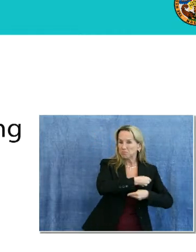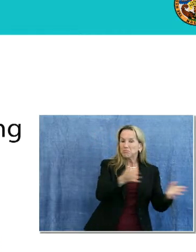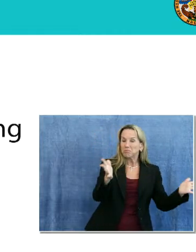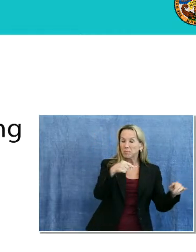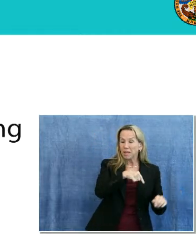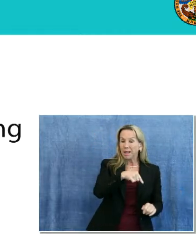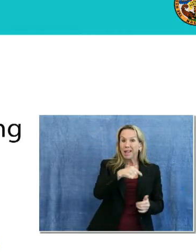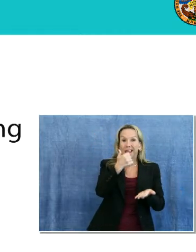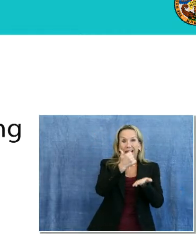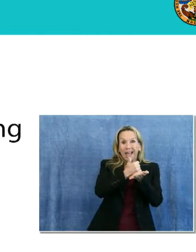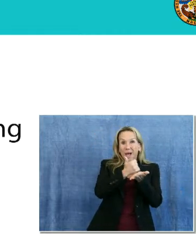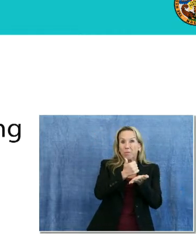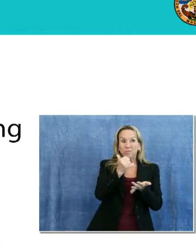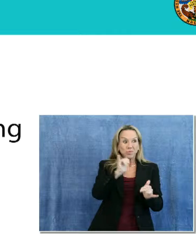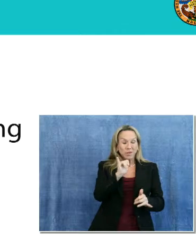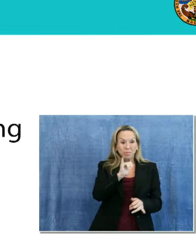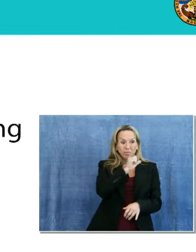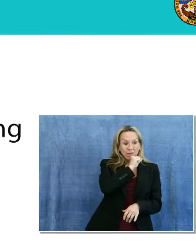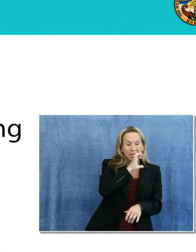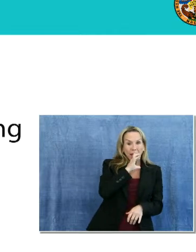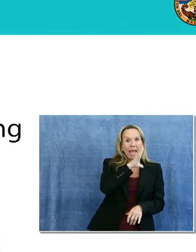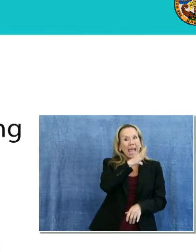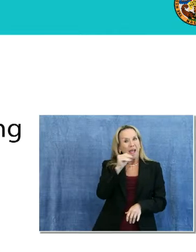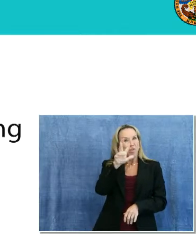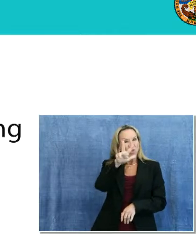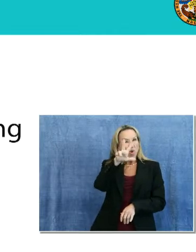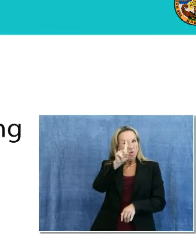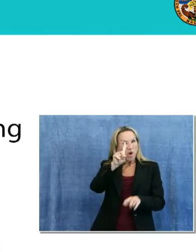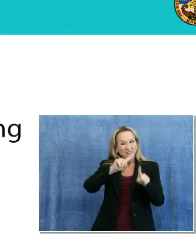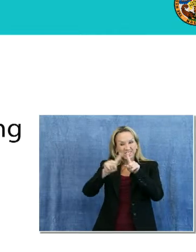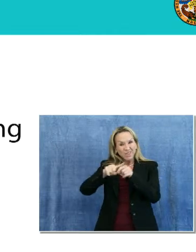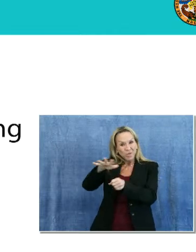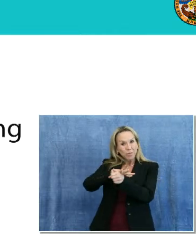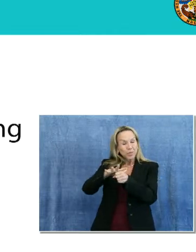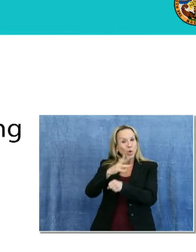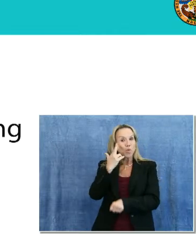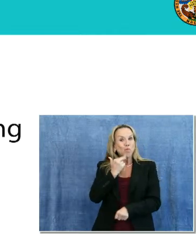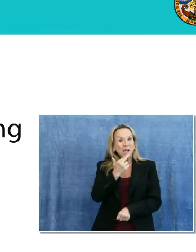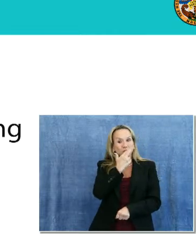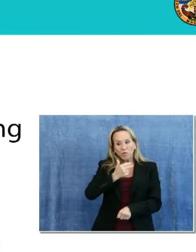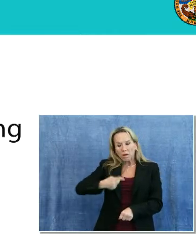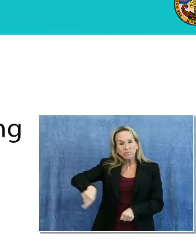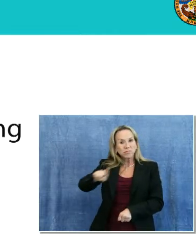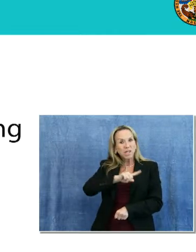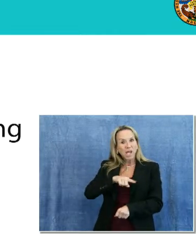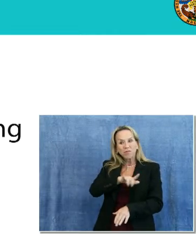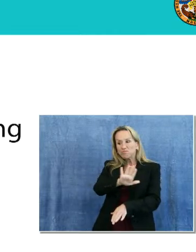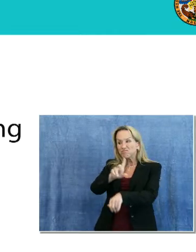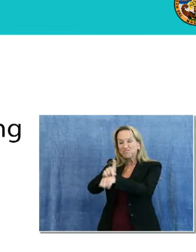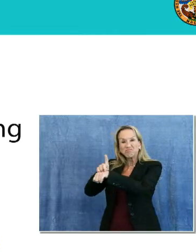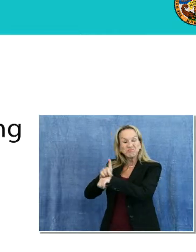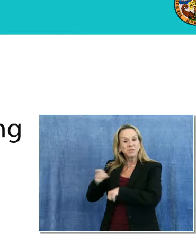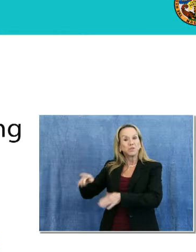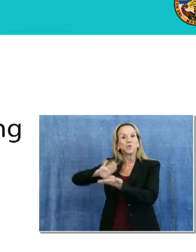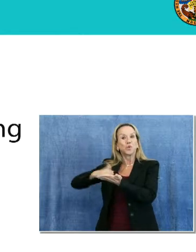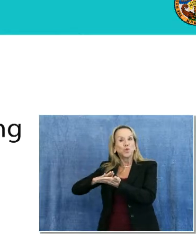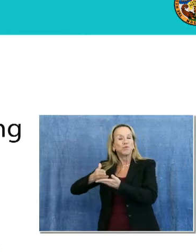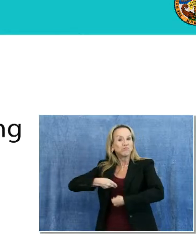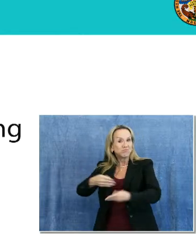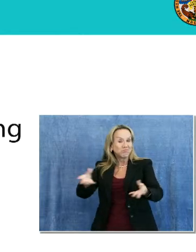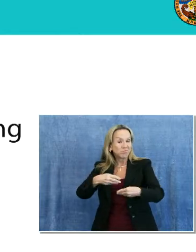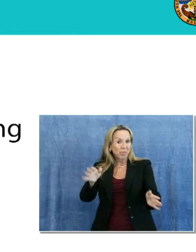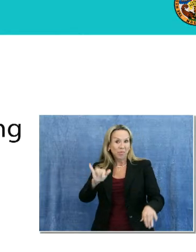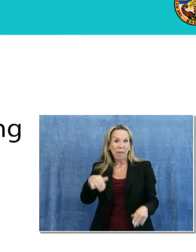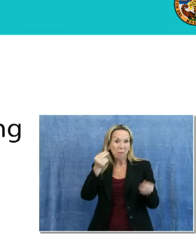about 31 local restaurants who are getting paid to cook and provide these meals. Since we started this program in